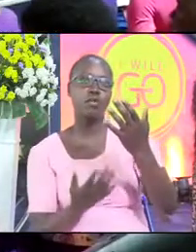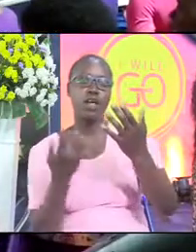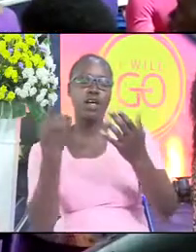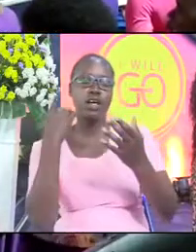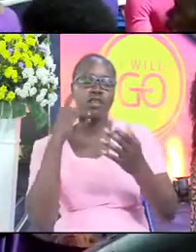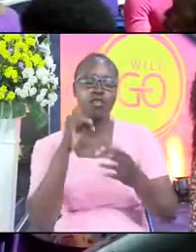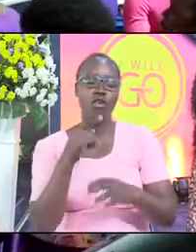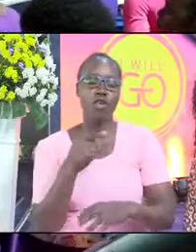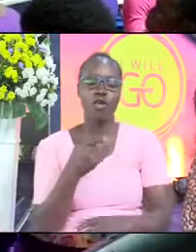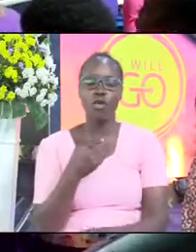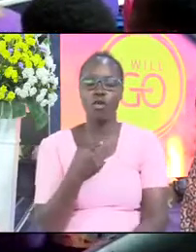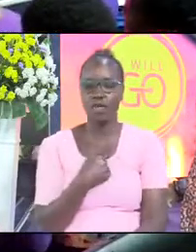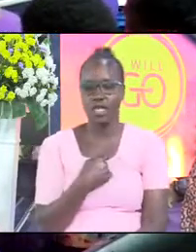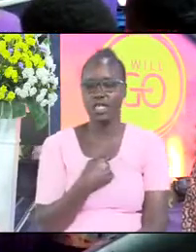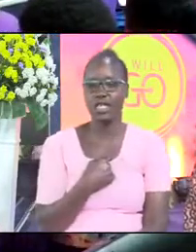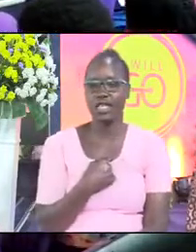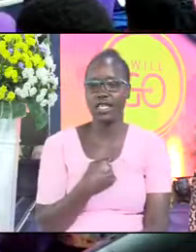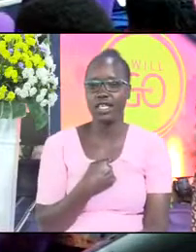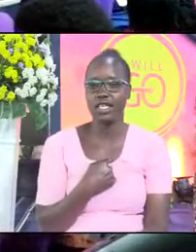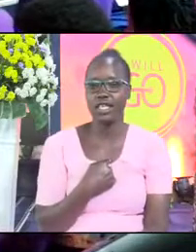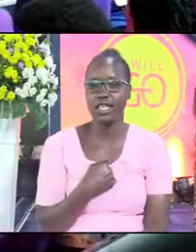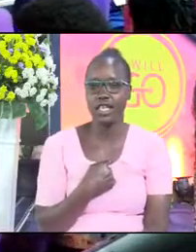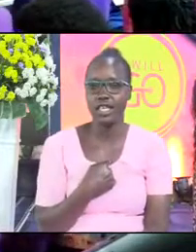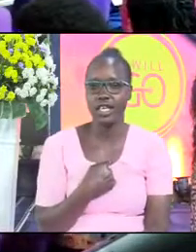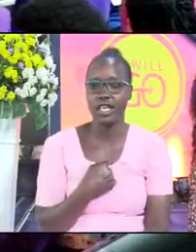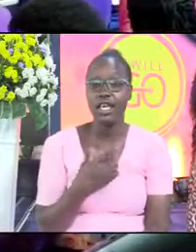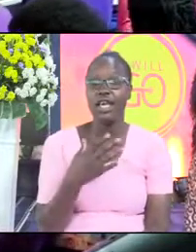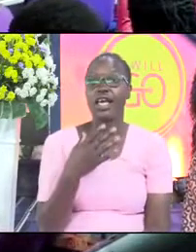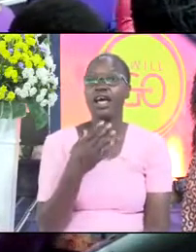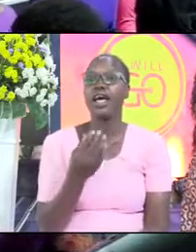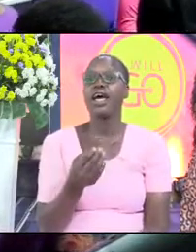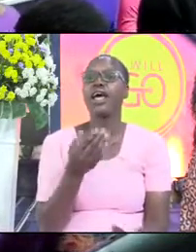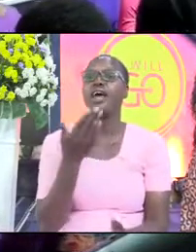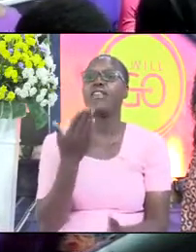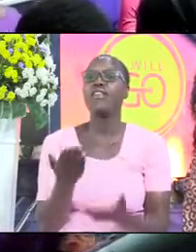Shed thy blood for me.